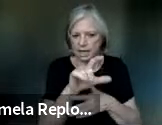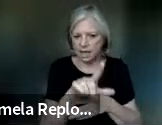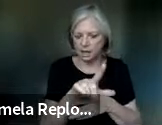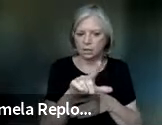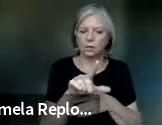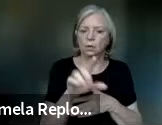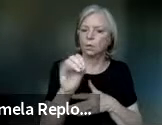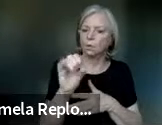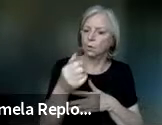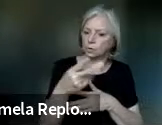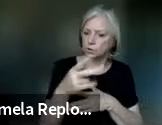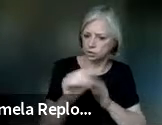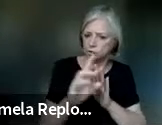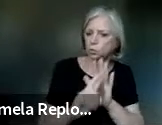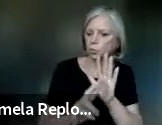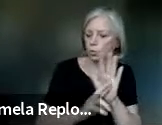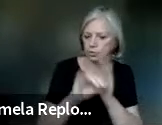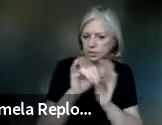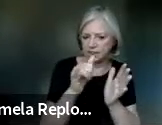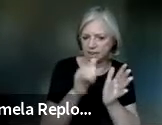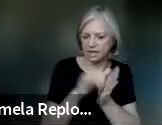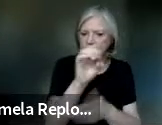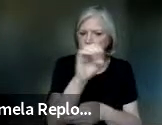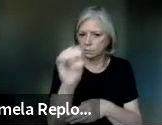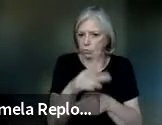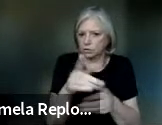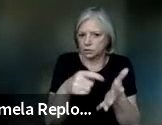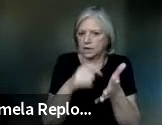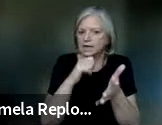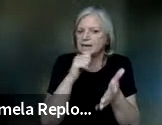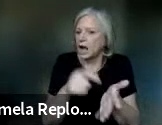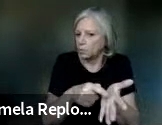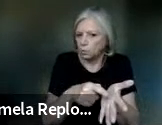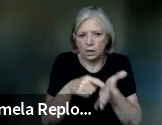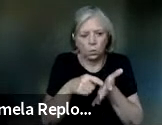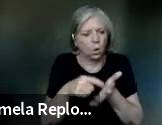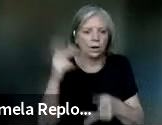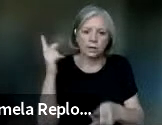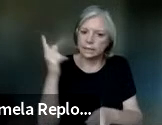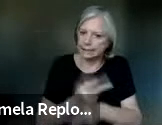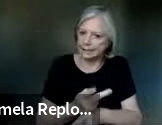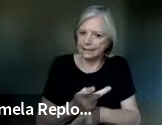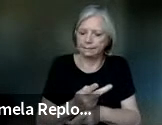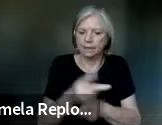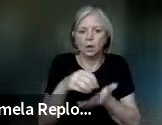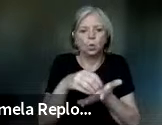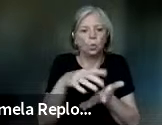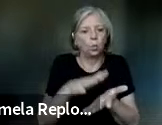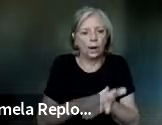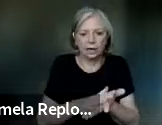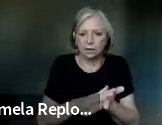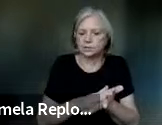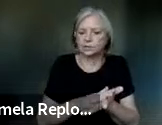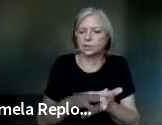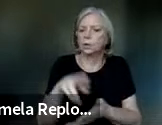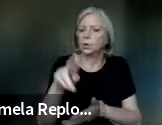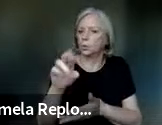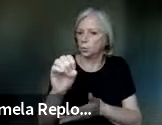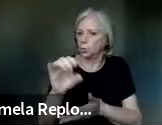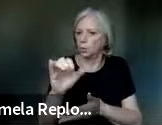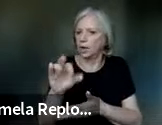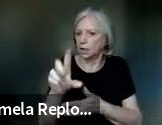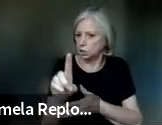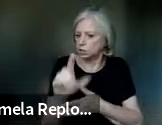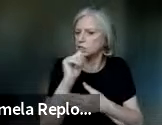that employers are not required to maintain the records. They're required